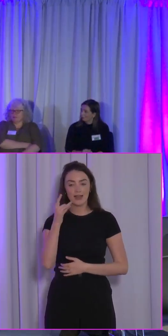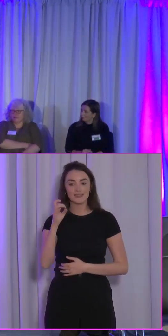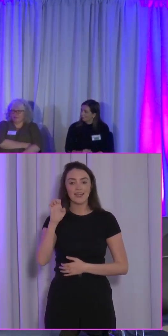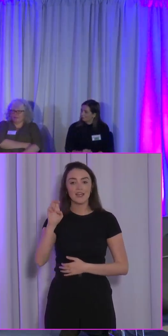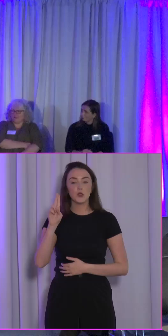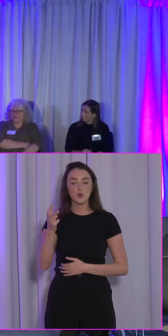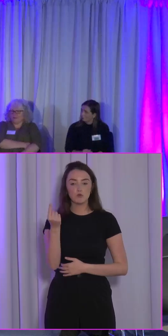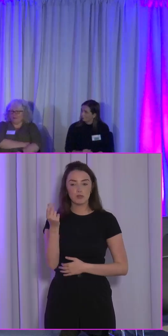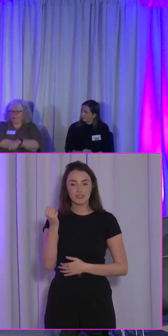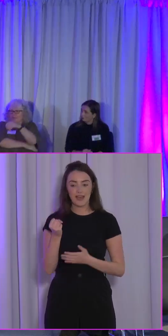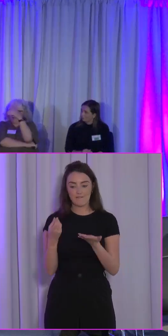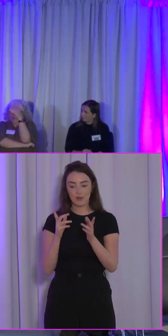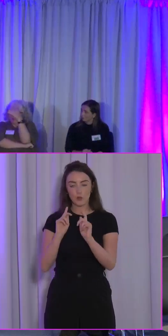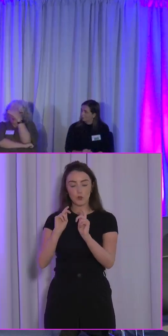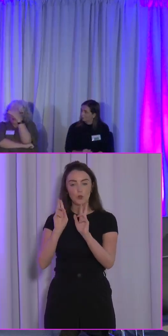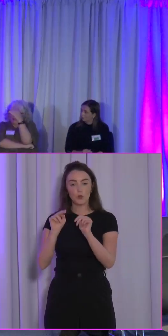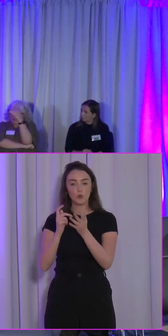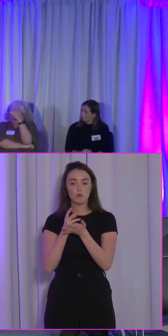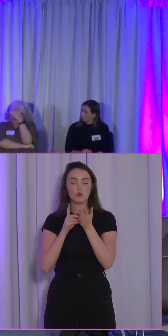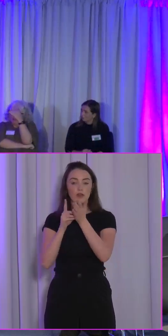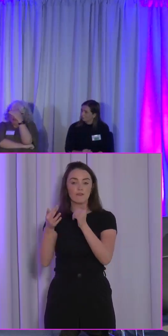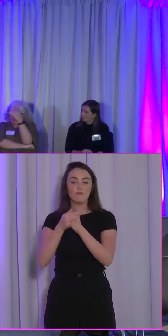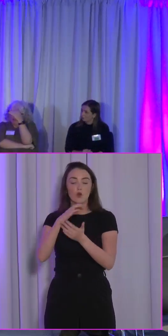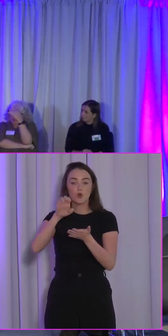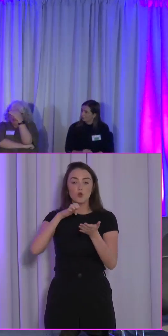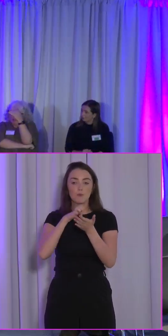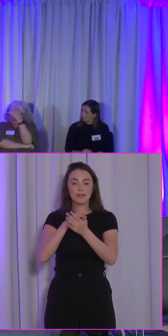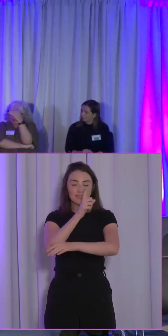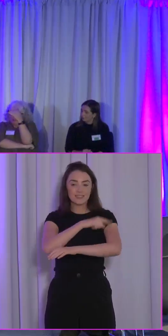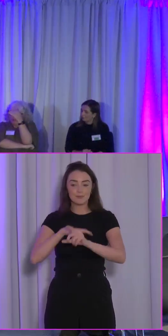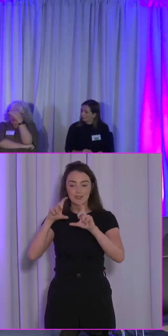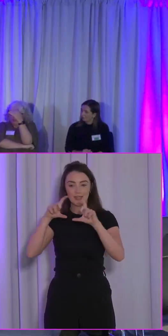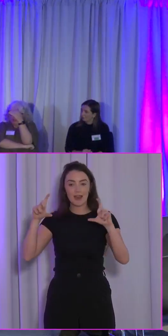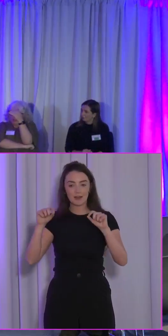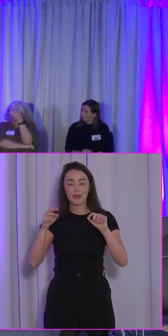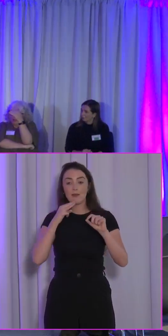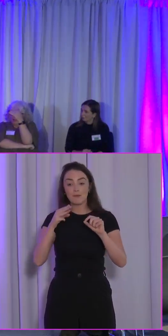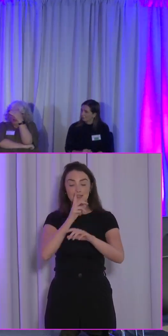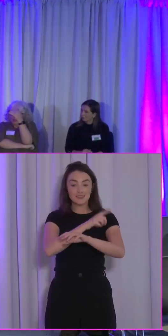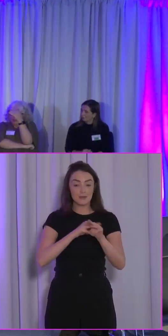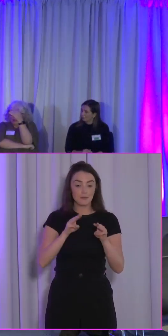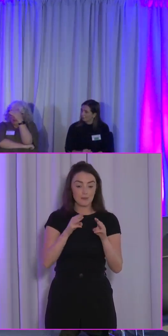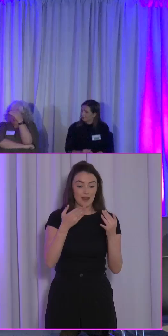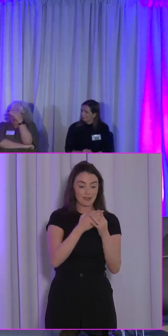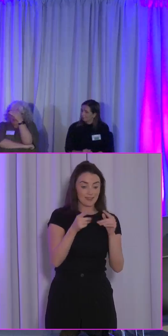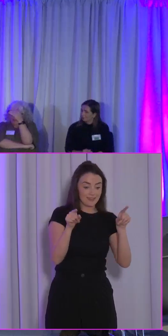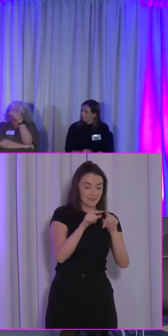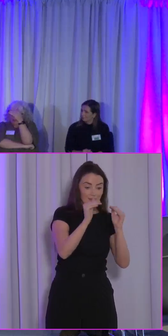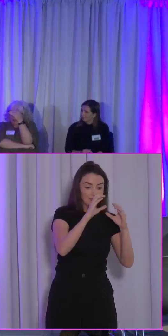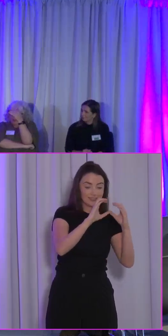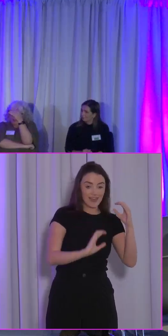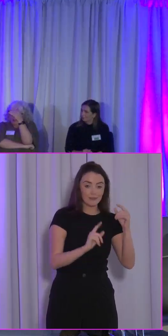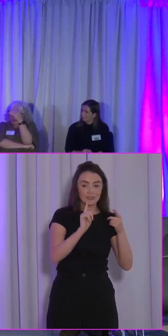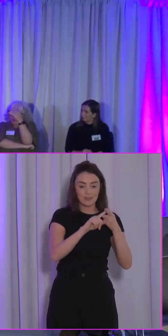recently adopted a directive for a European disability card, which would ensure that disabled people have access to the same discounts and